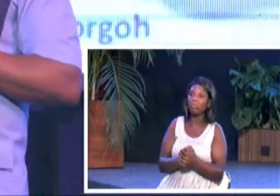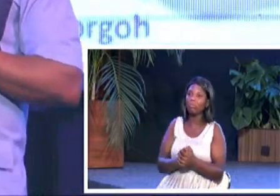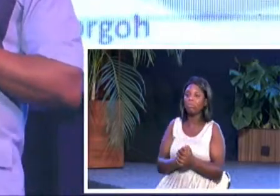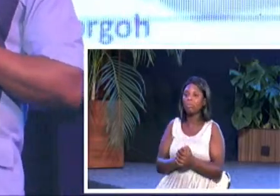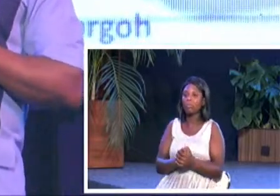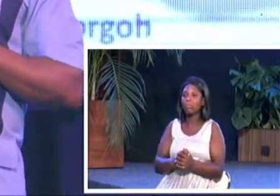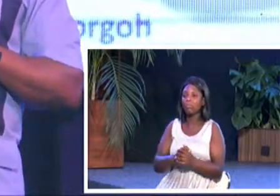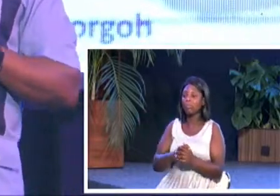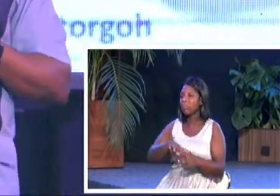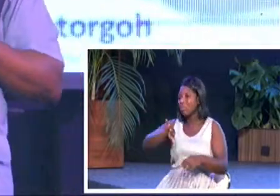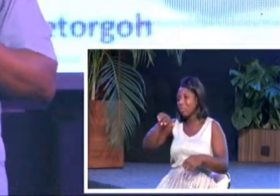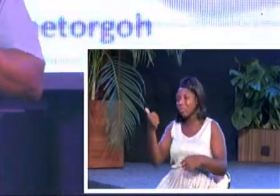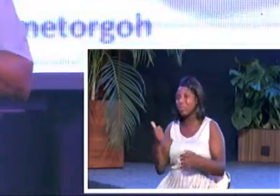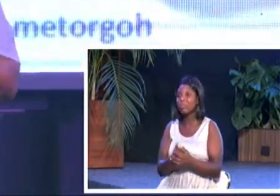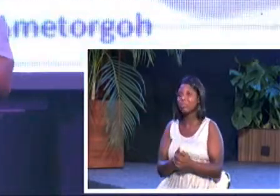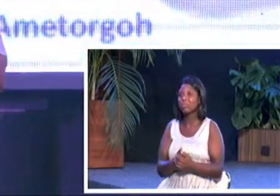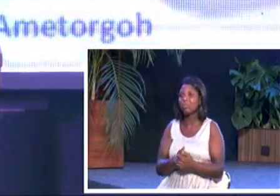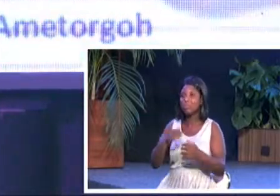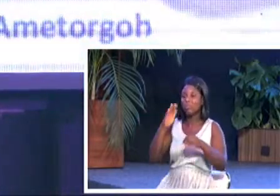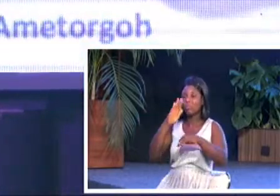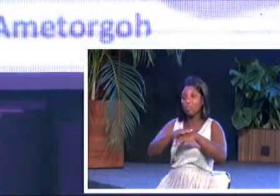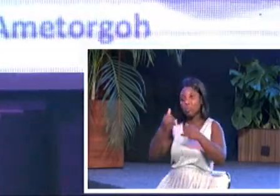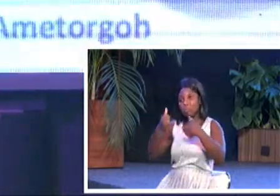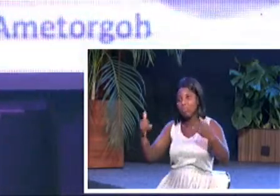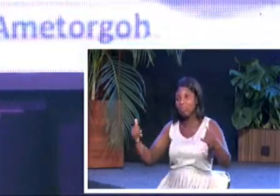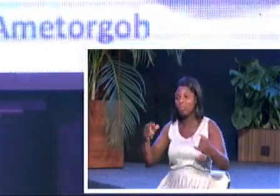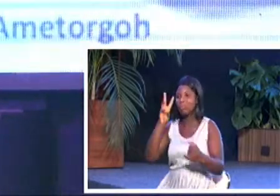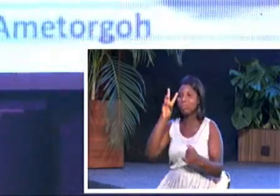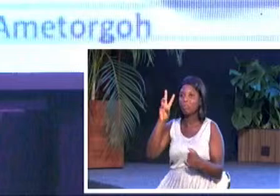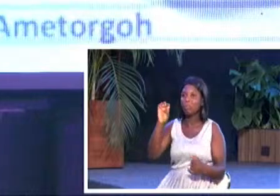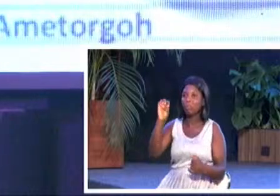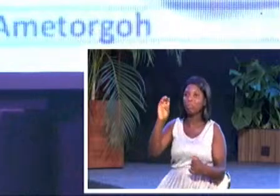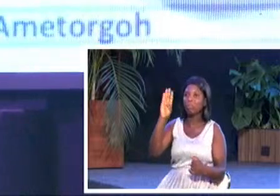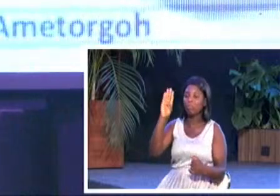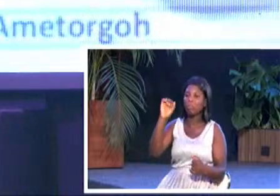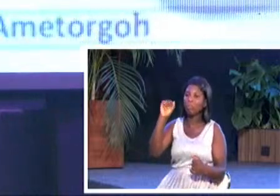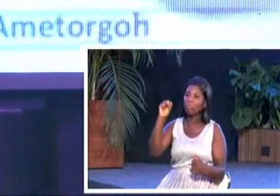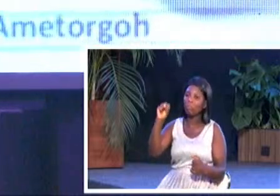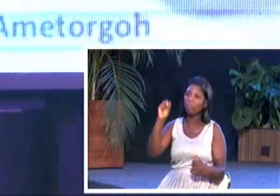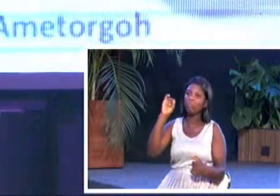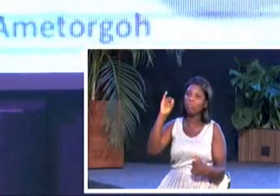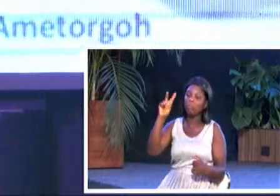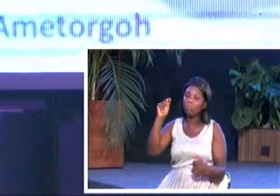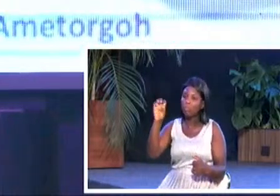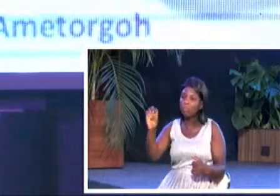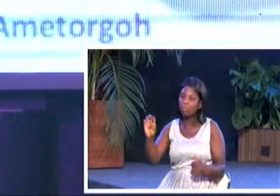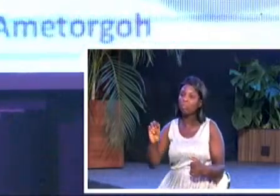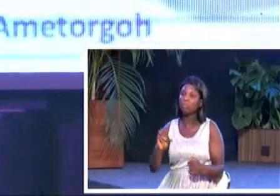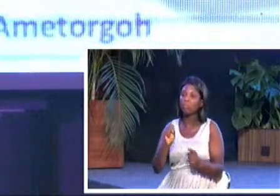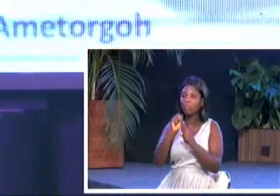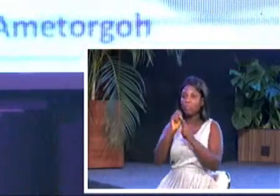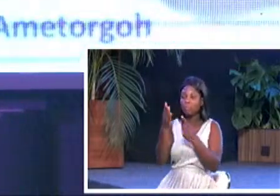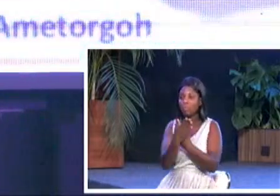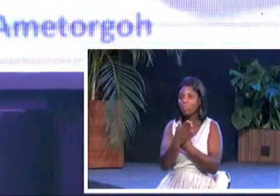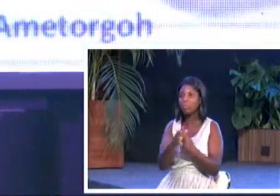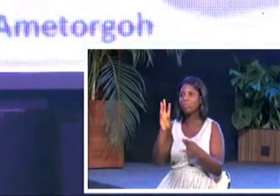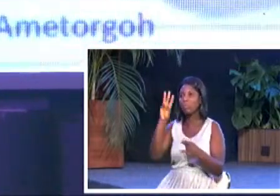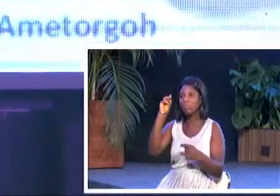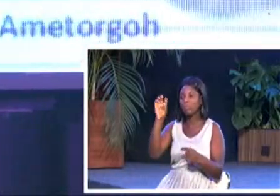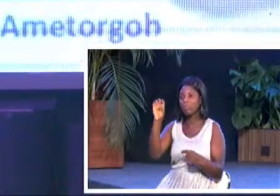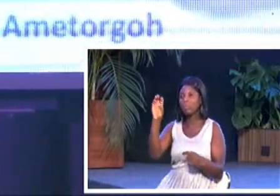manager looking at websites, social media, apps, and all the other digital channels that people are